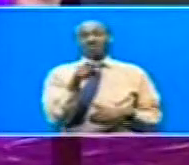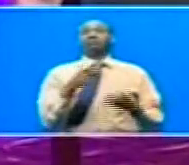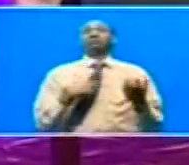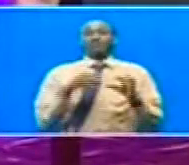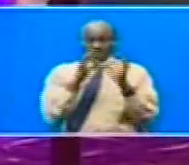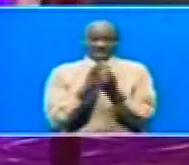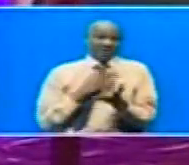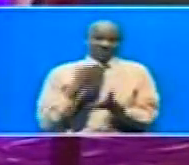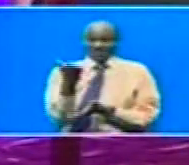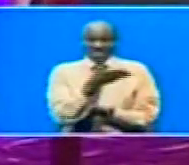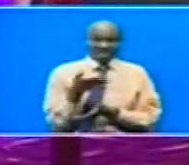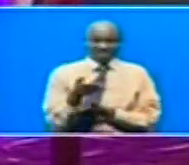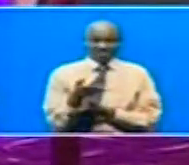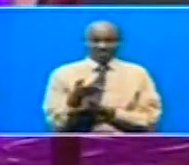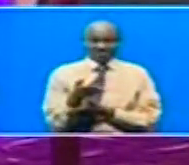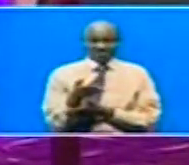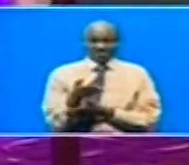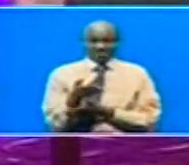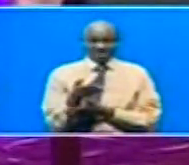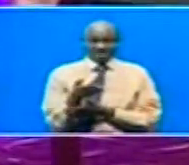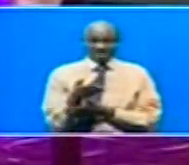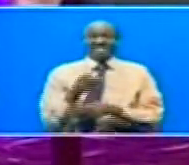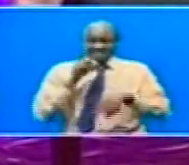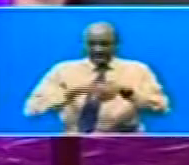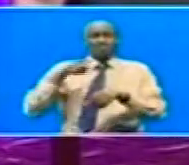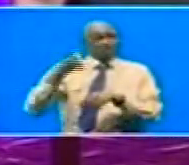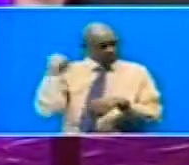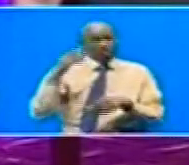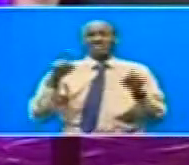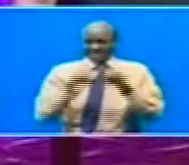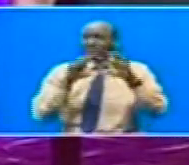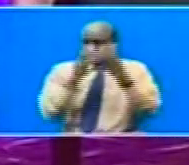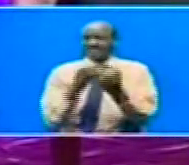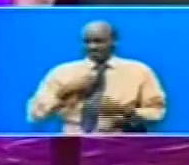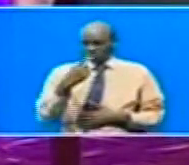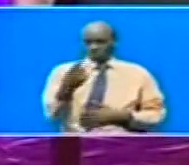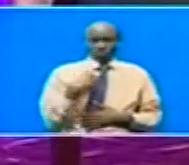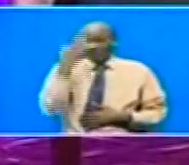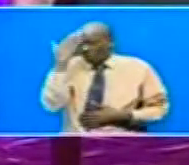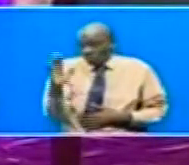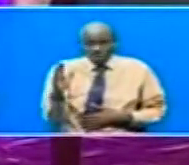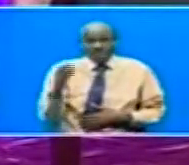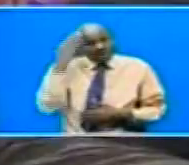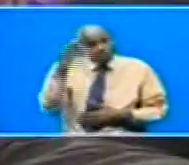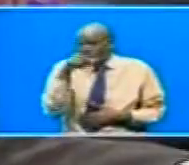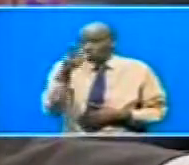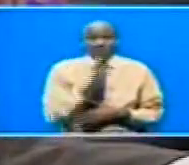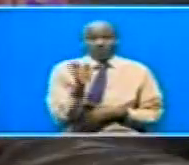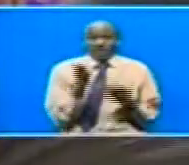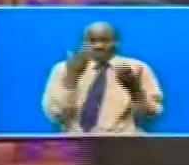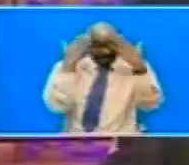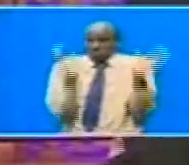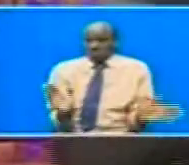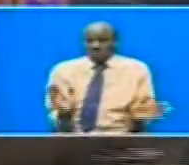incredible, incredible stuff. I mean, look, when we were in the same class, when we were in the same school, I didn't even know you were an Obama. Well, I